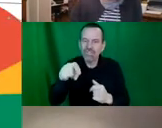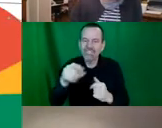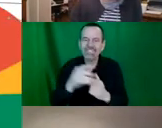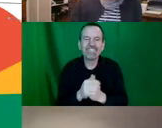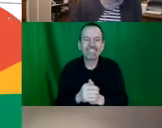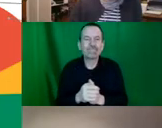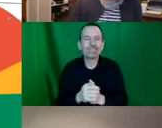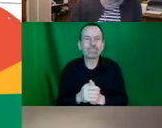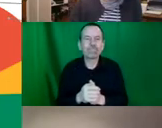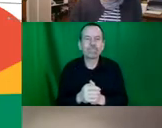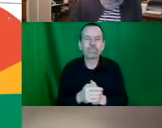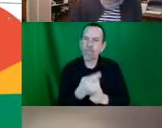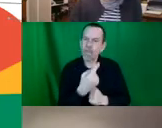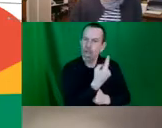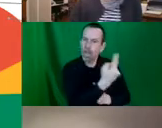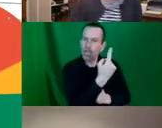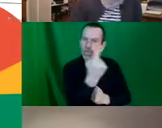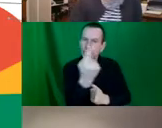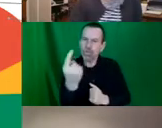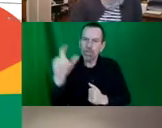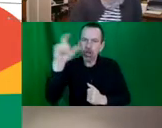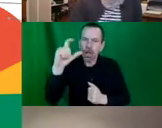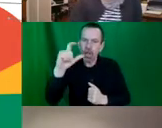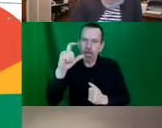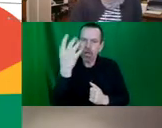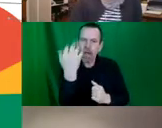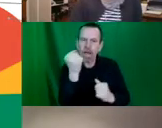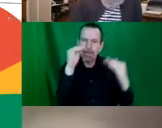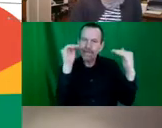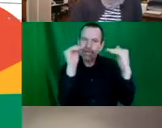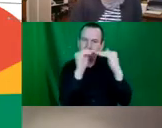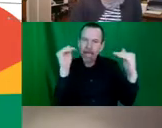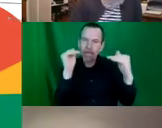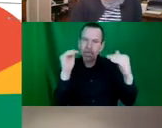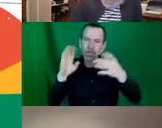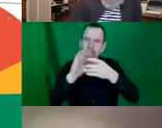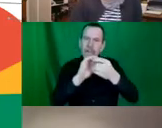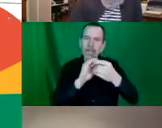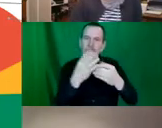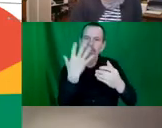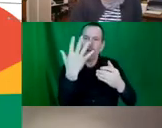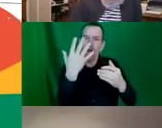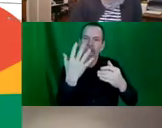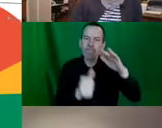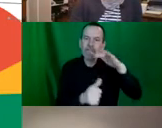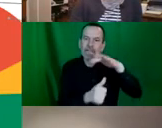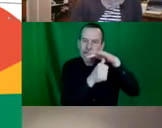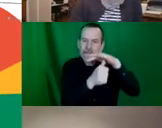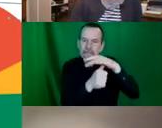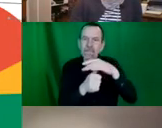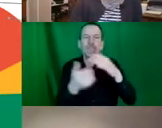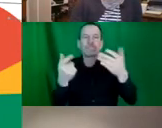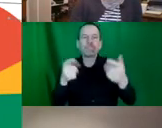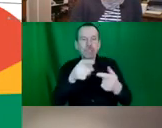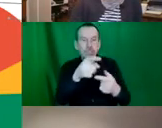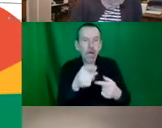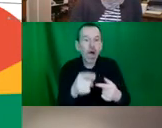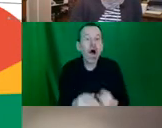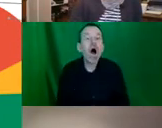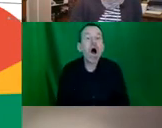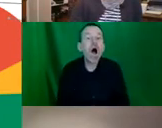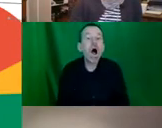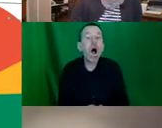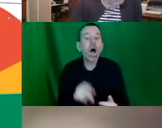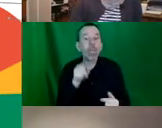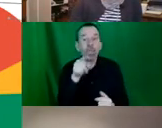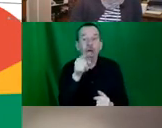Each colour represents a standard such as assessment of cultural heritage or preventive measures. From this, I could clearly see how my time was split